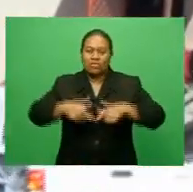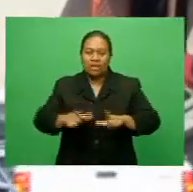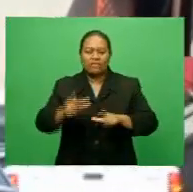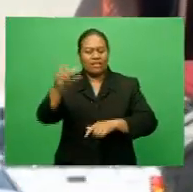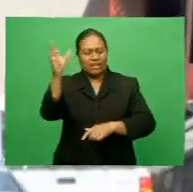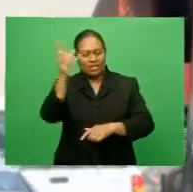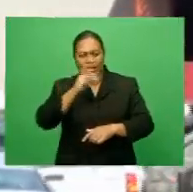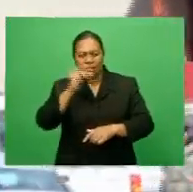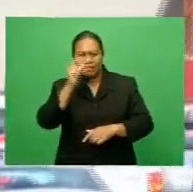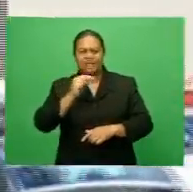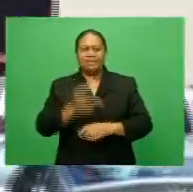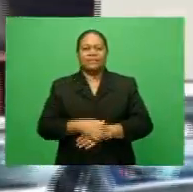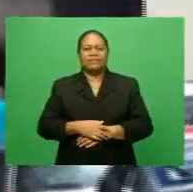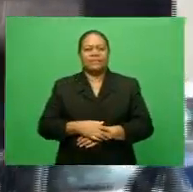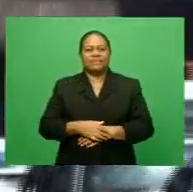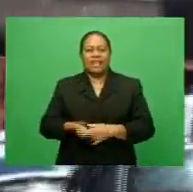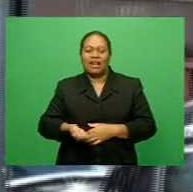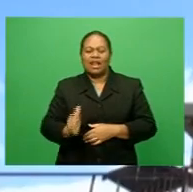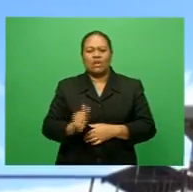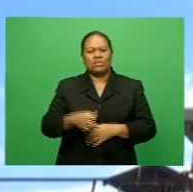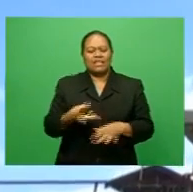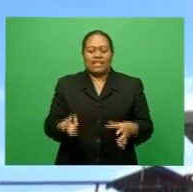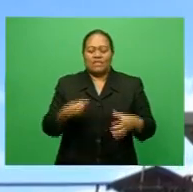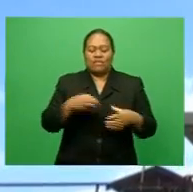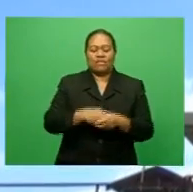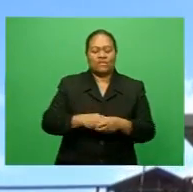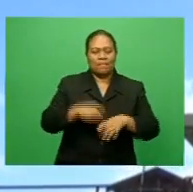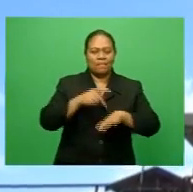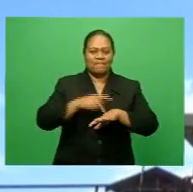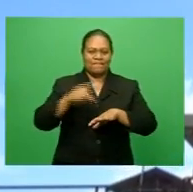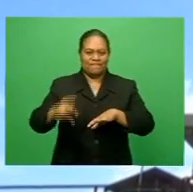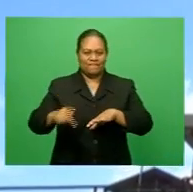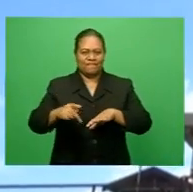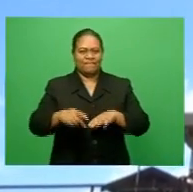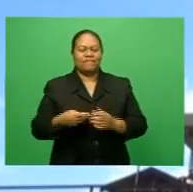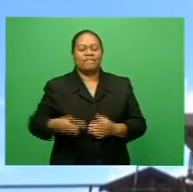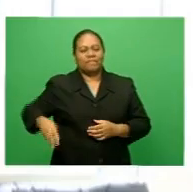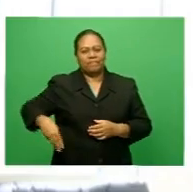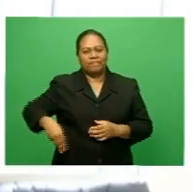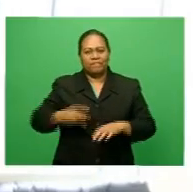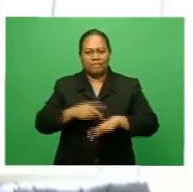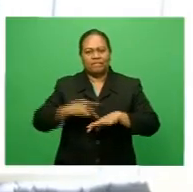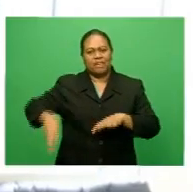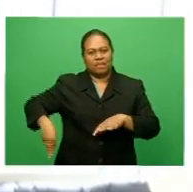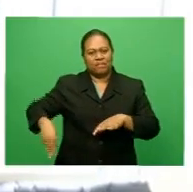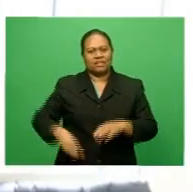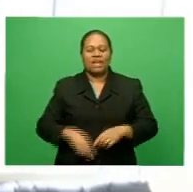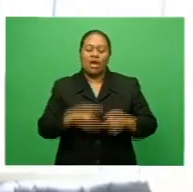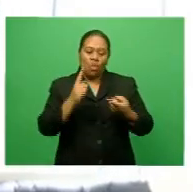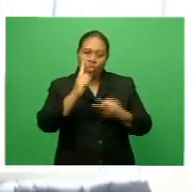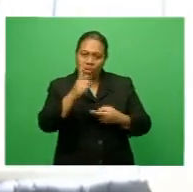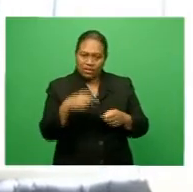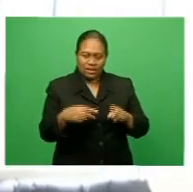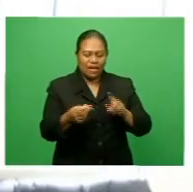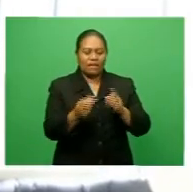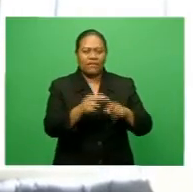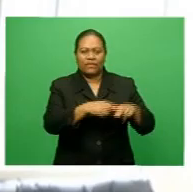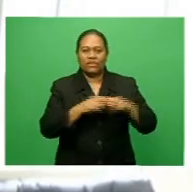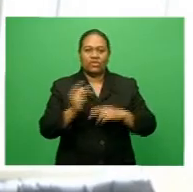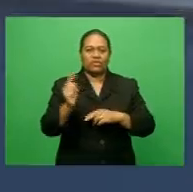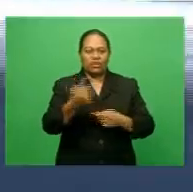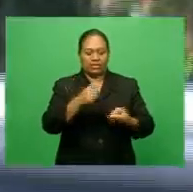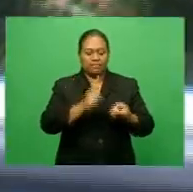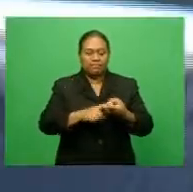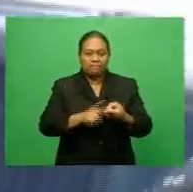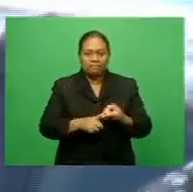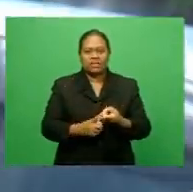accommodation allowances involving certain members of Parliament. 9 MPs, including Fiji First Government MP Vijendra